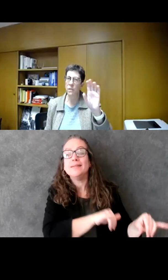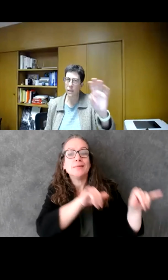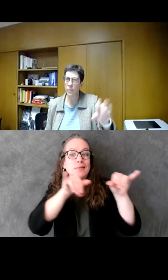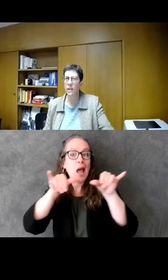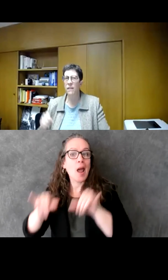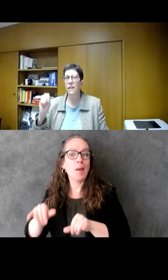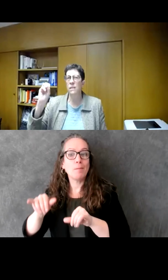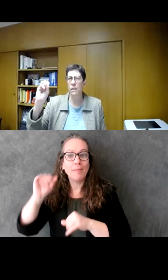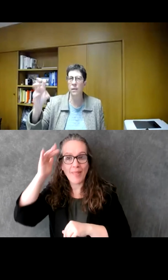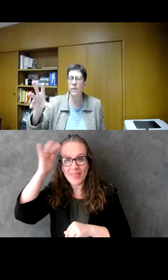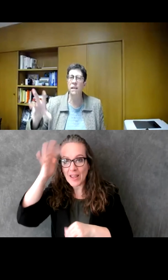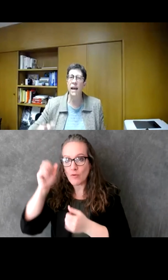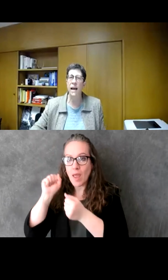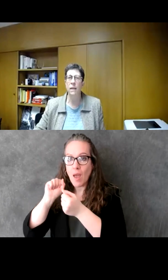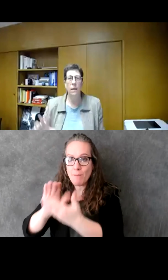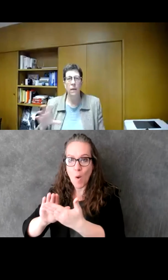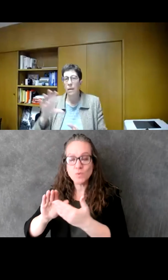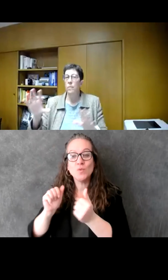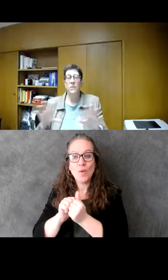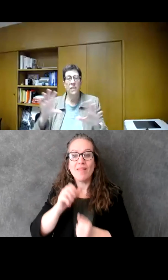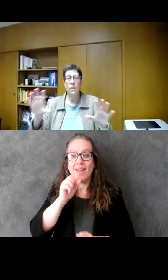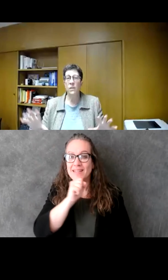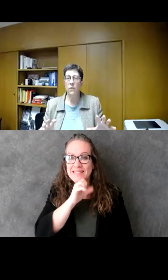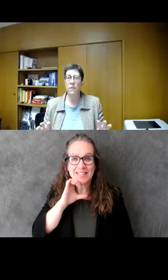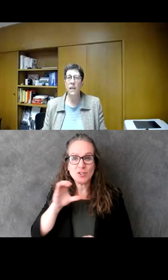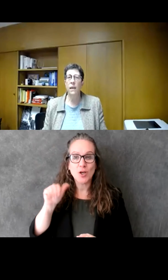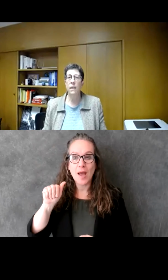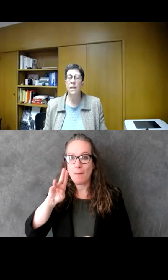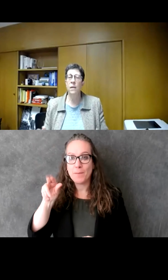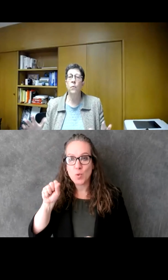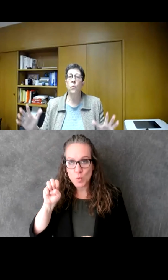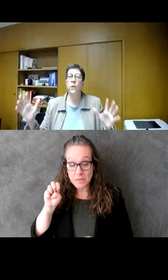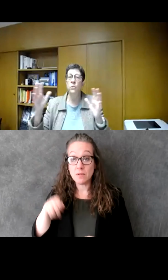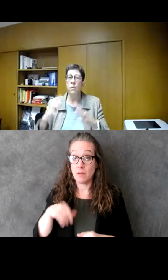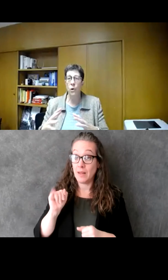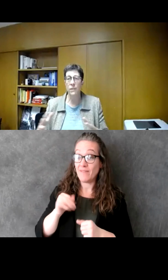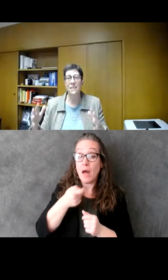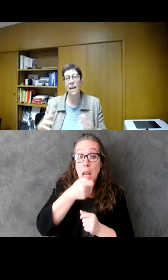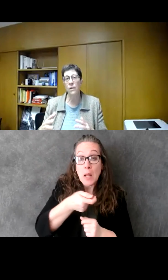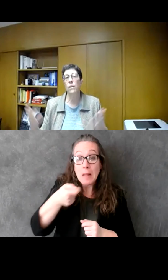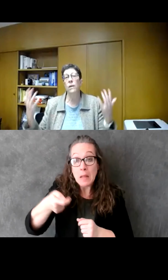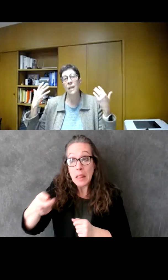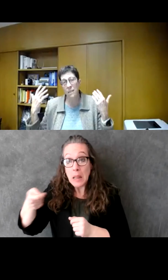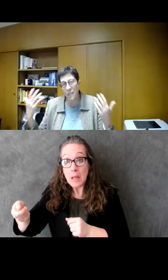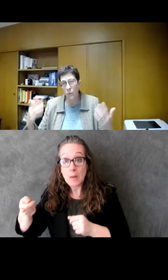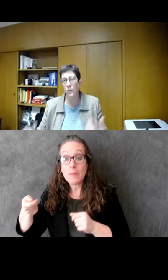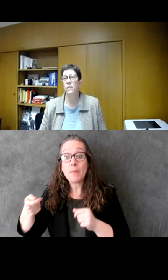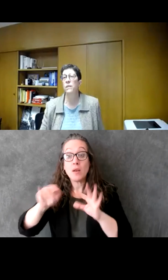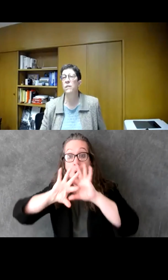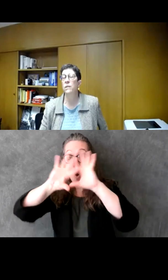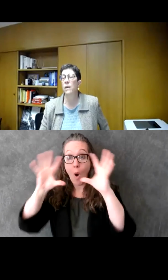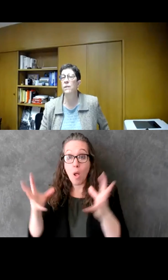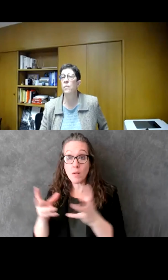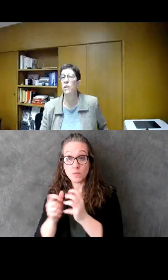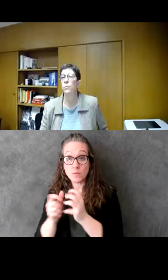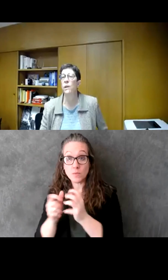do a little bit of this, a little bit of that, several different things. And when you do them all together, it